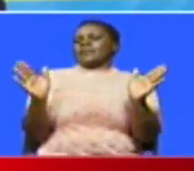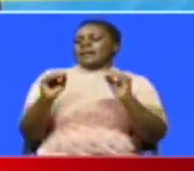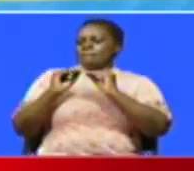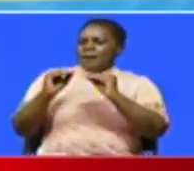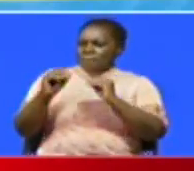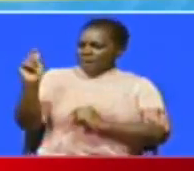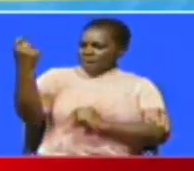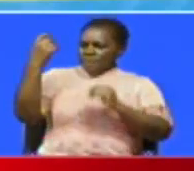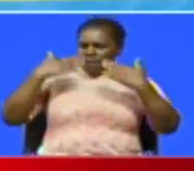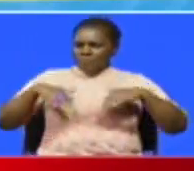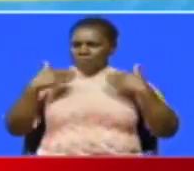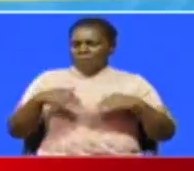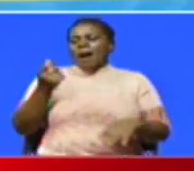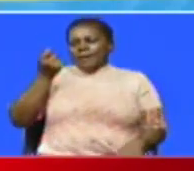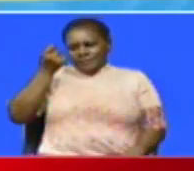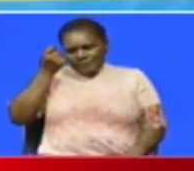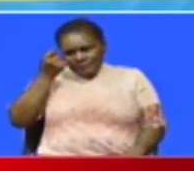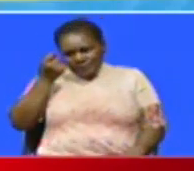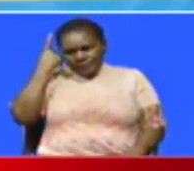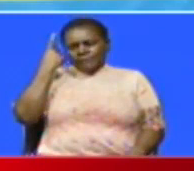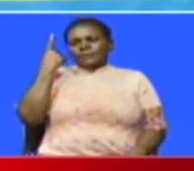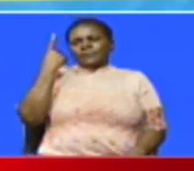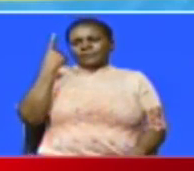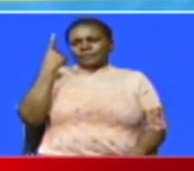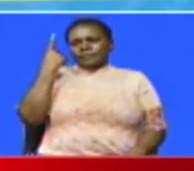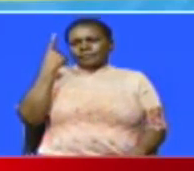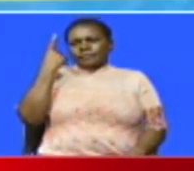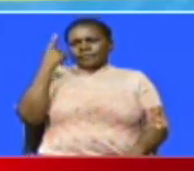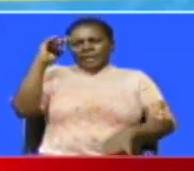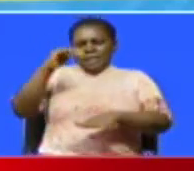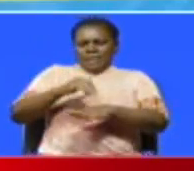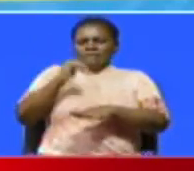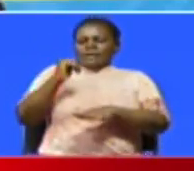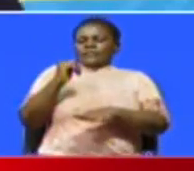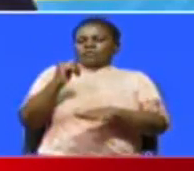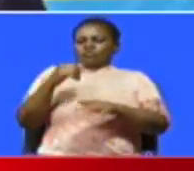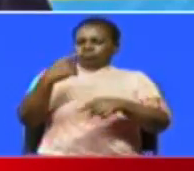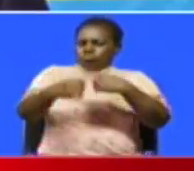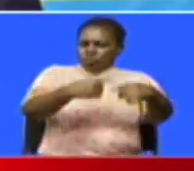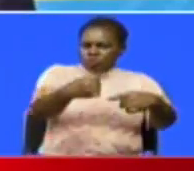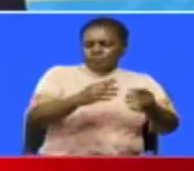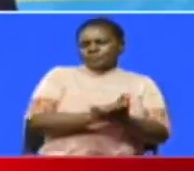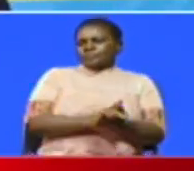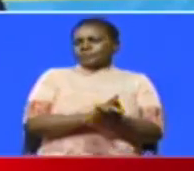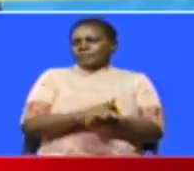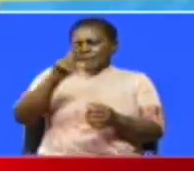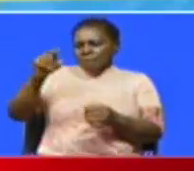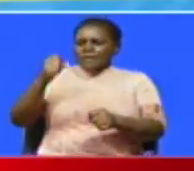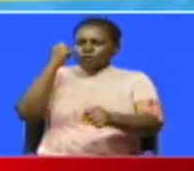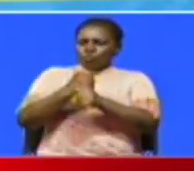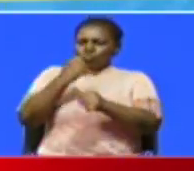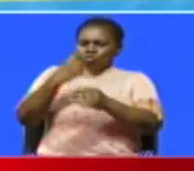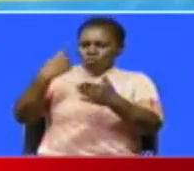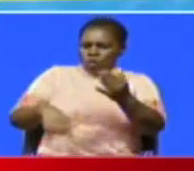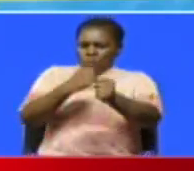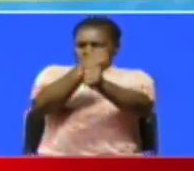Kenyans, so that they understand the implication of what is going on, what they must do in order to